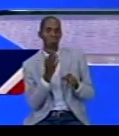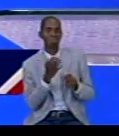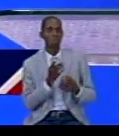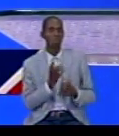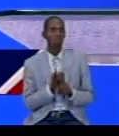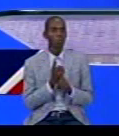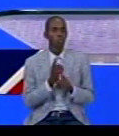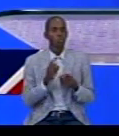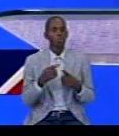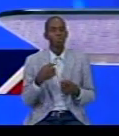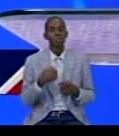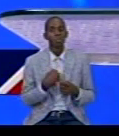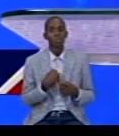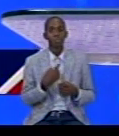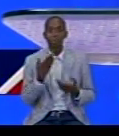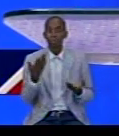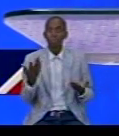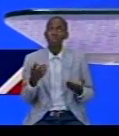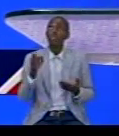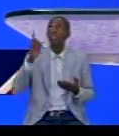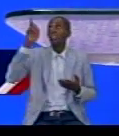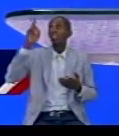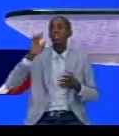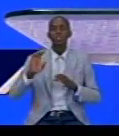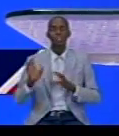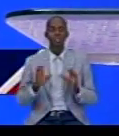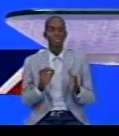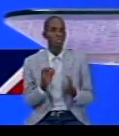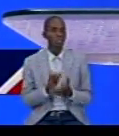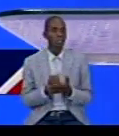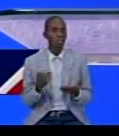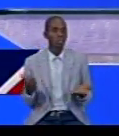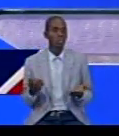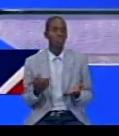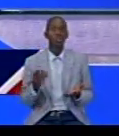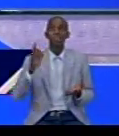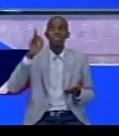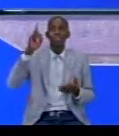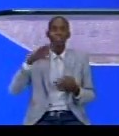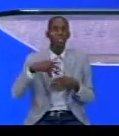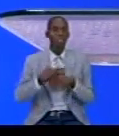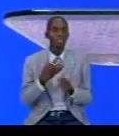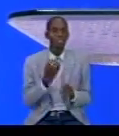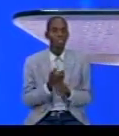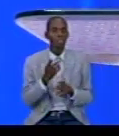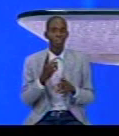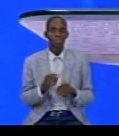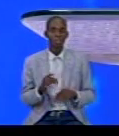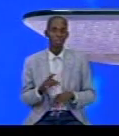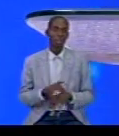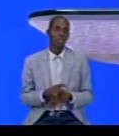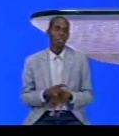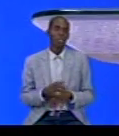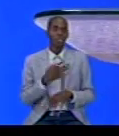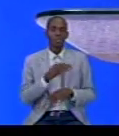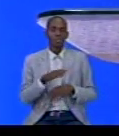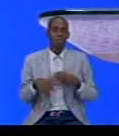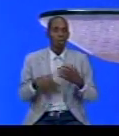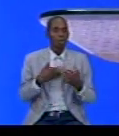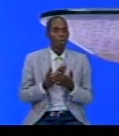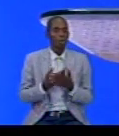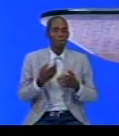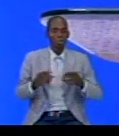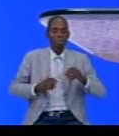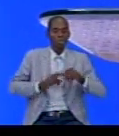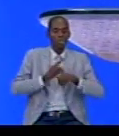me. He said, it's the one that does that. He said, I created the earth and all the nations of